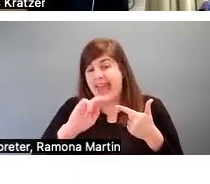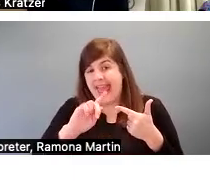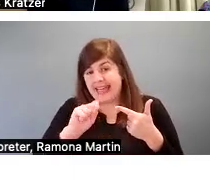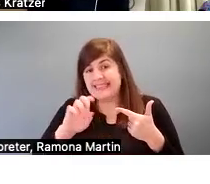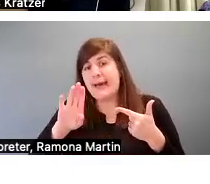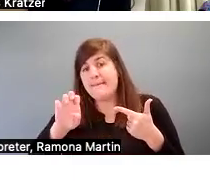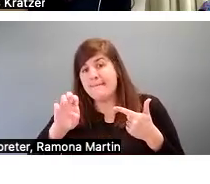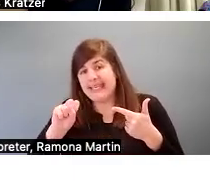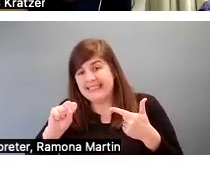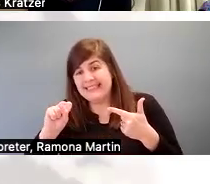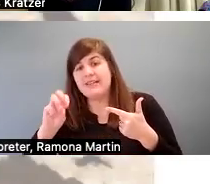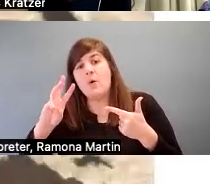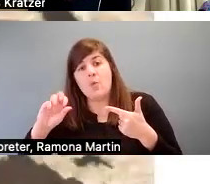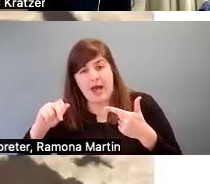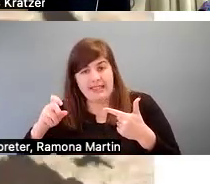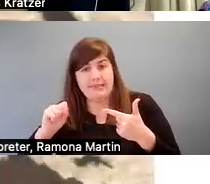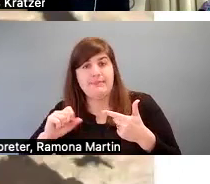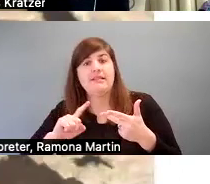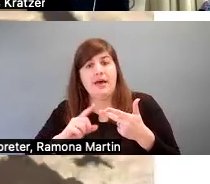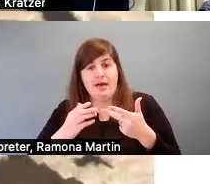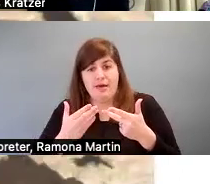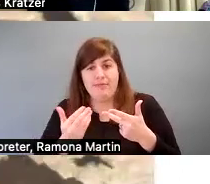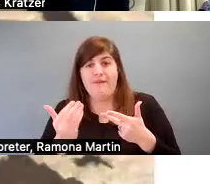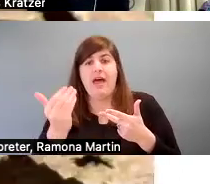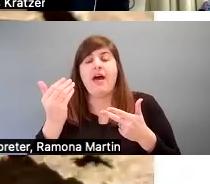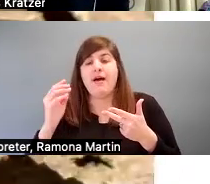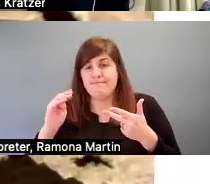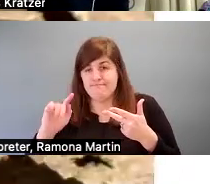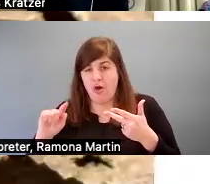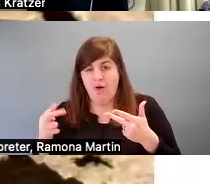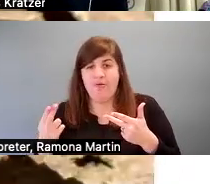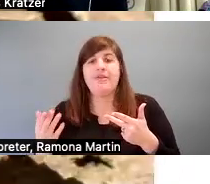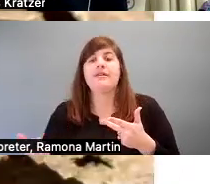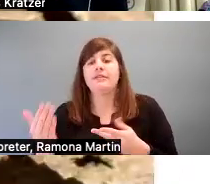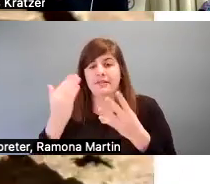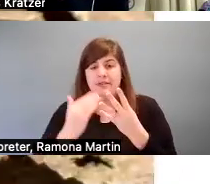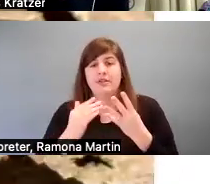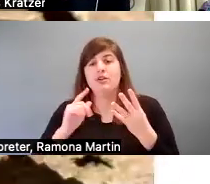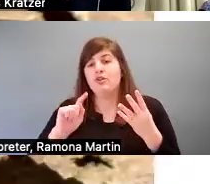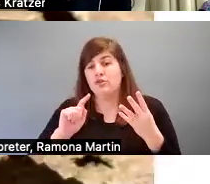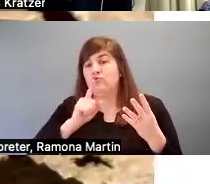wasps, the butterflies and moths, and the true flies.